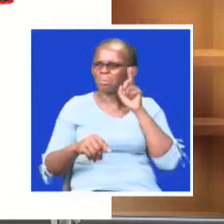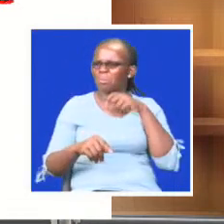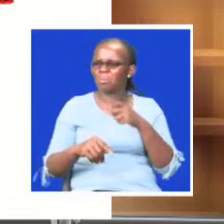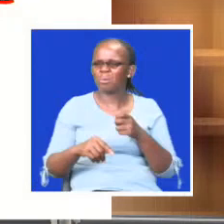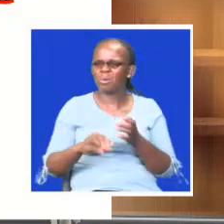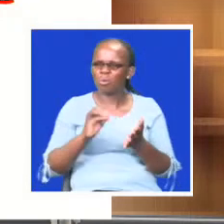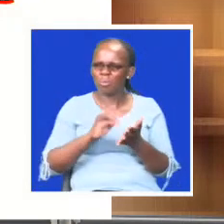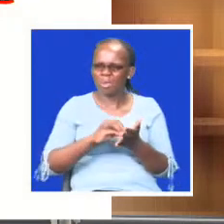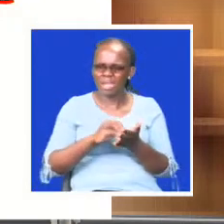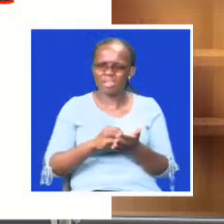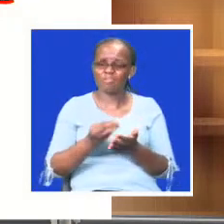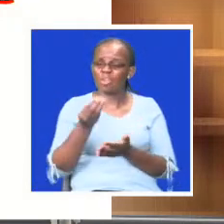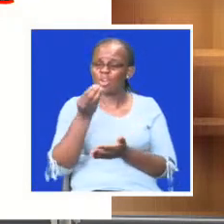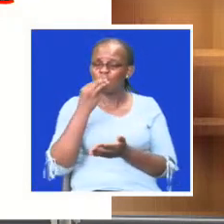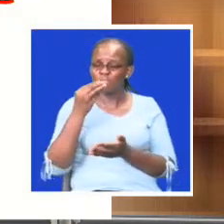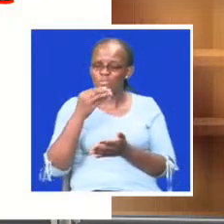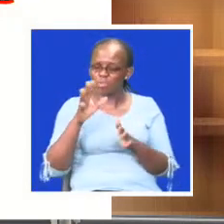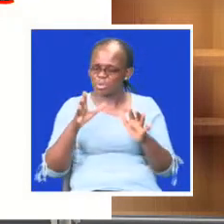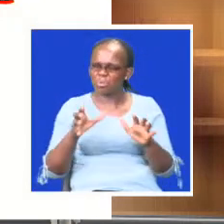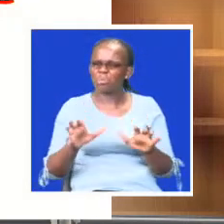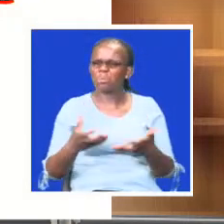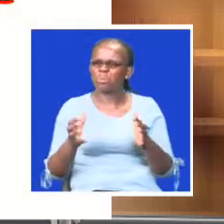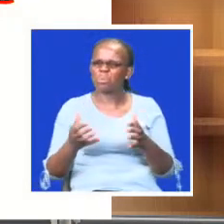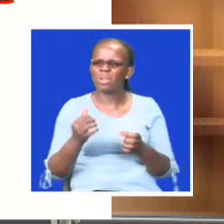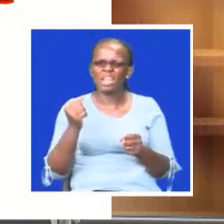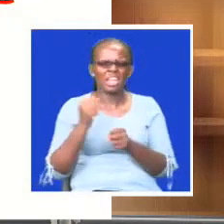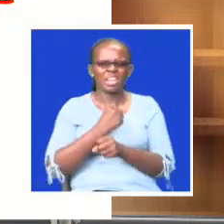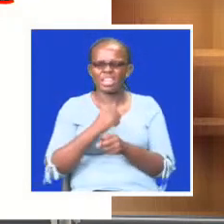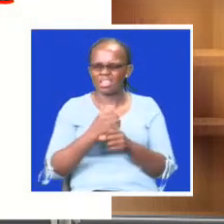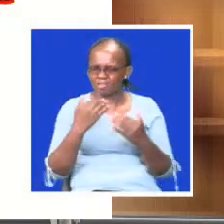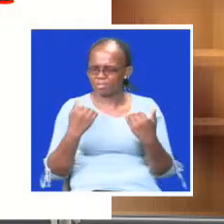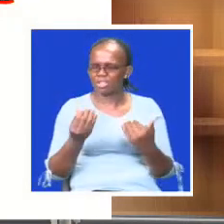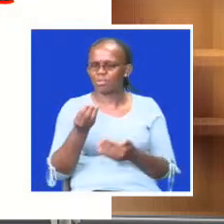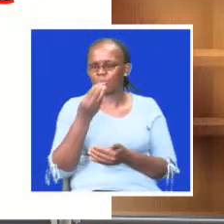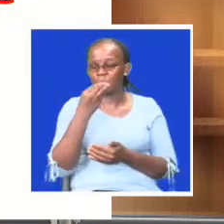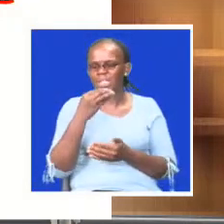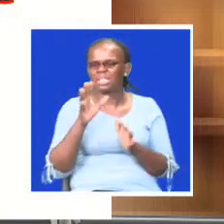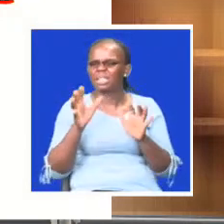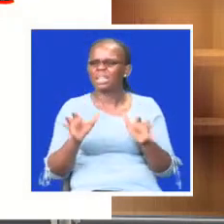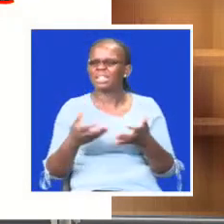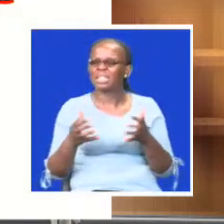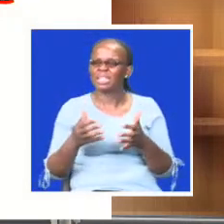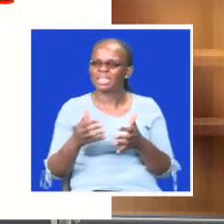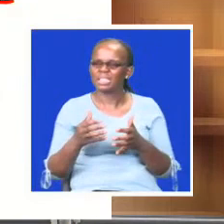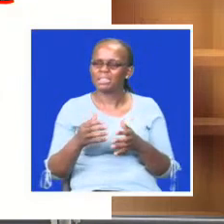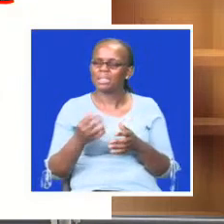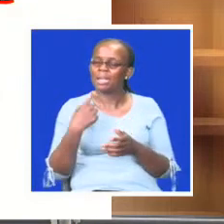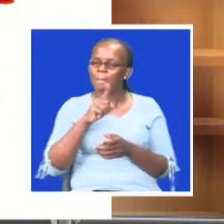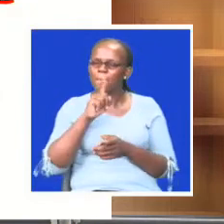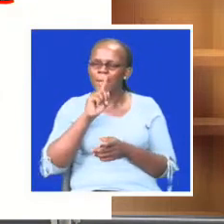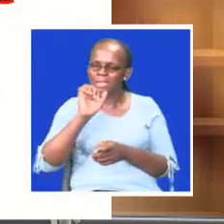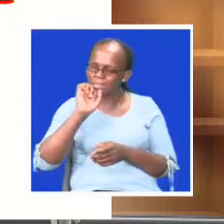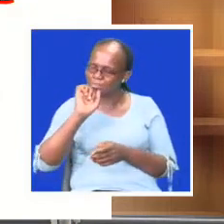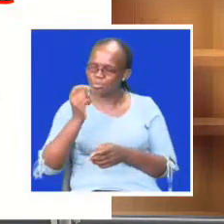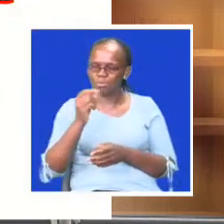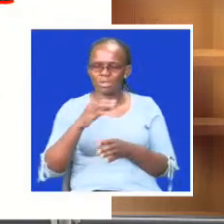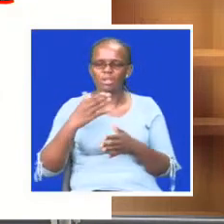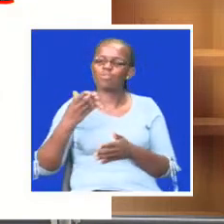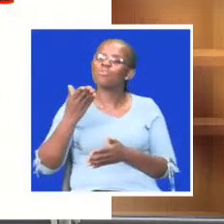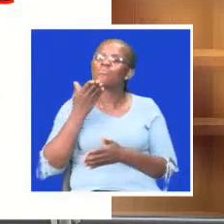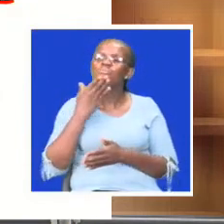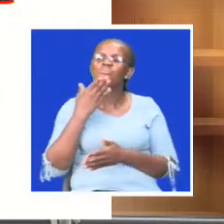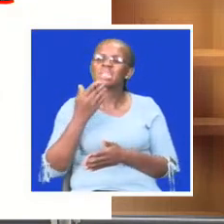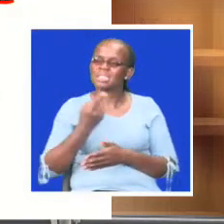the soil. Now they are not going to eat from the garden. Adam will work hard to produce food from the